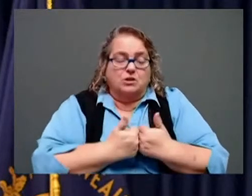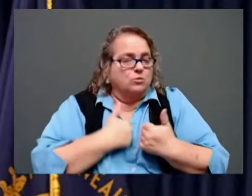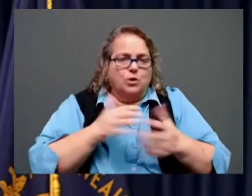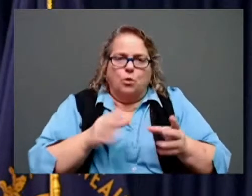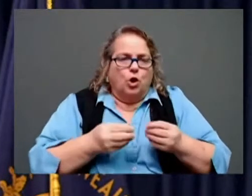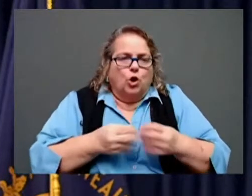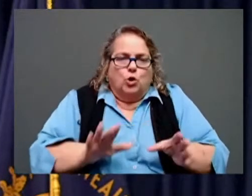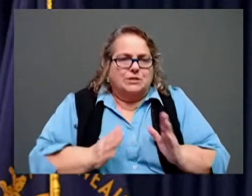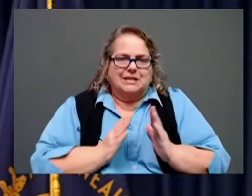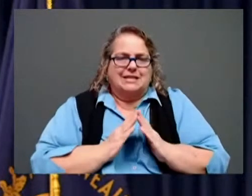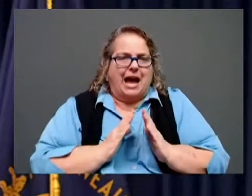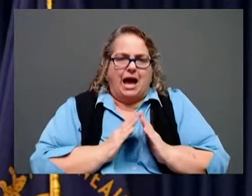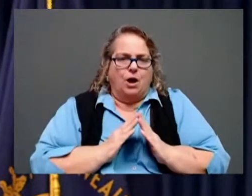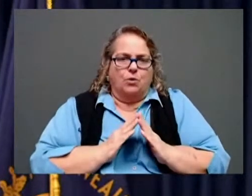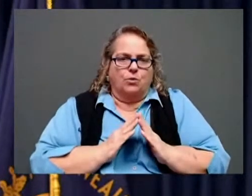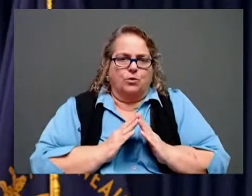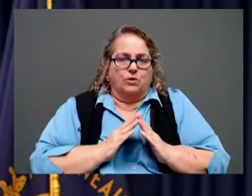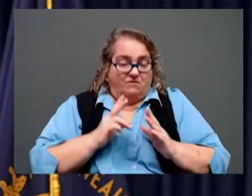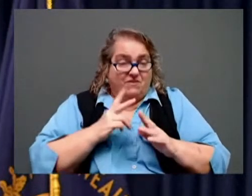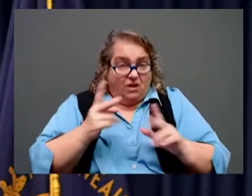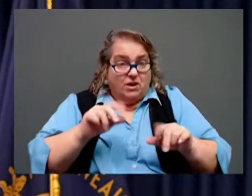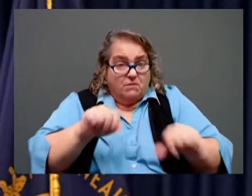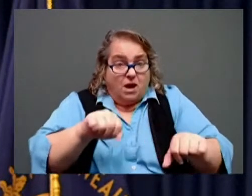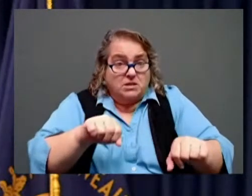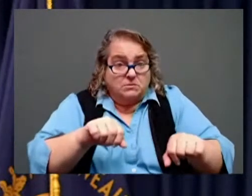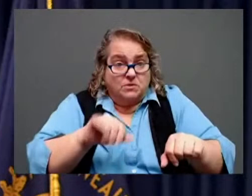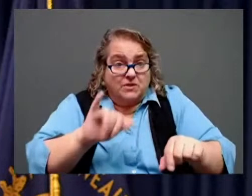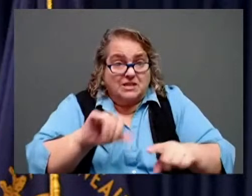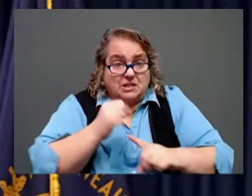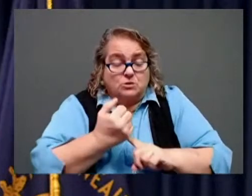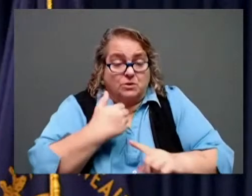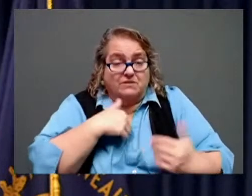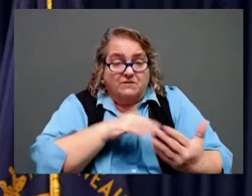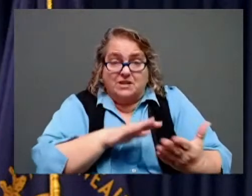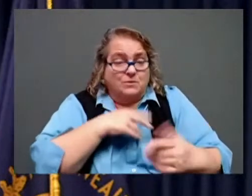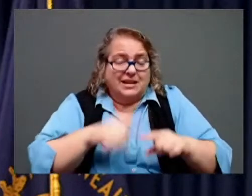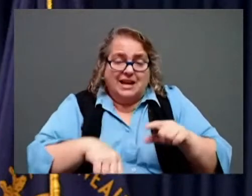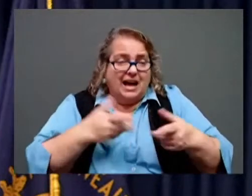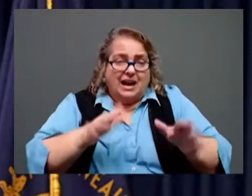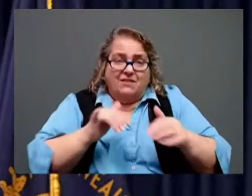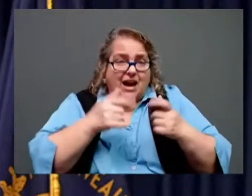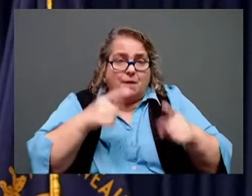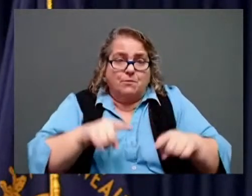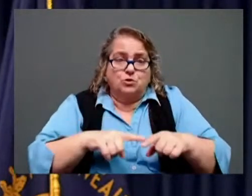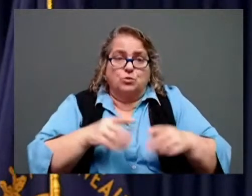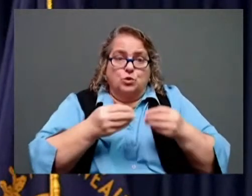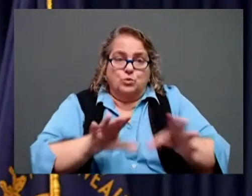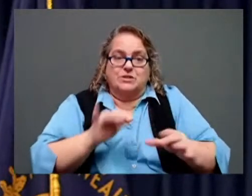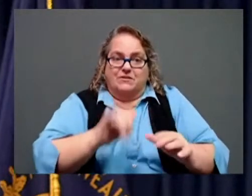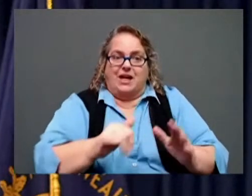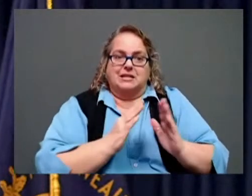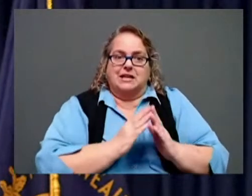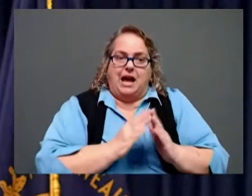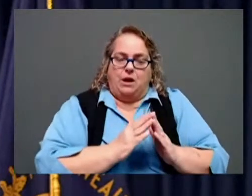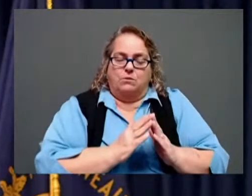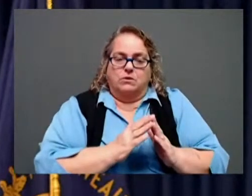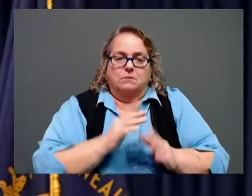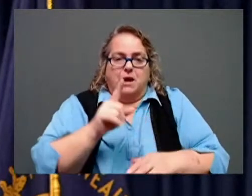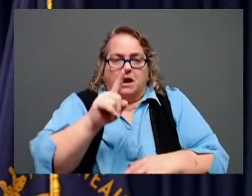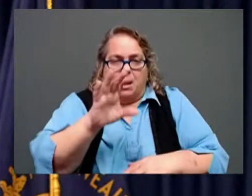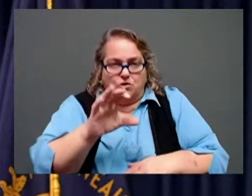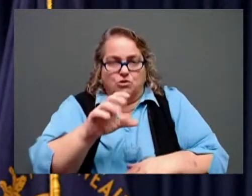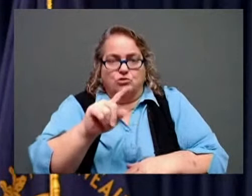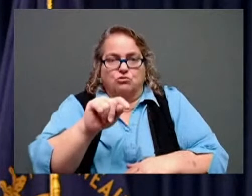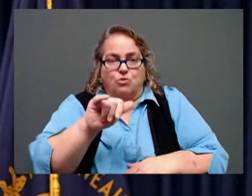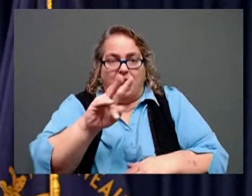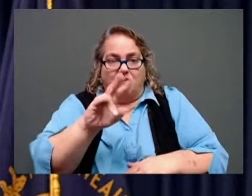the situation we face. We cannot let that happen. About 100 travel trailers are ultimately going to come